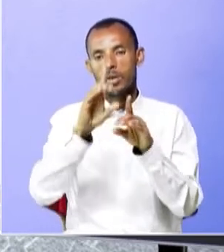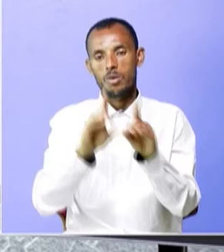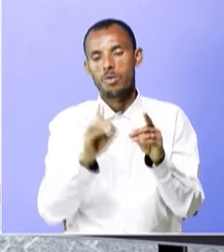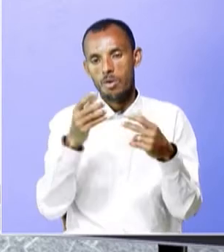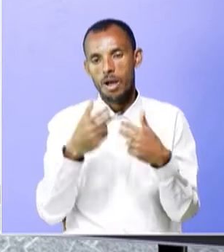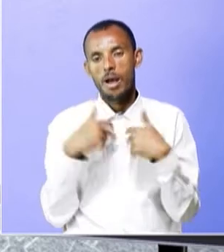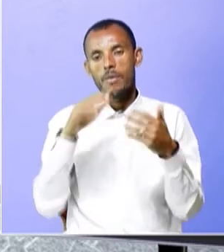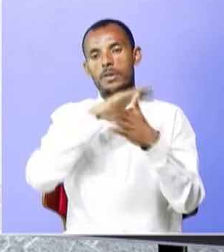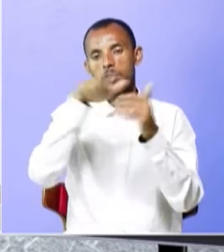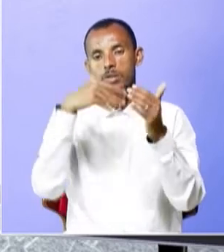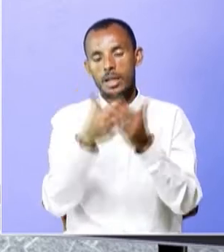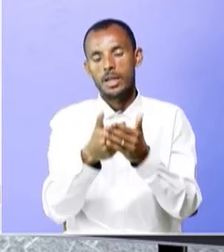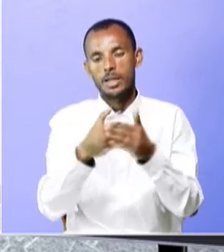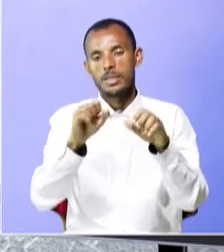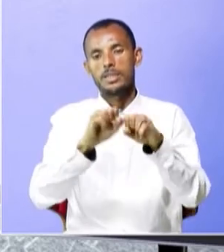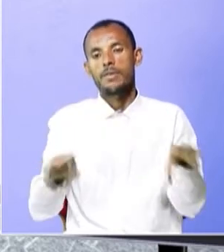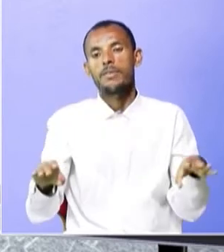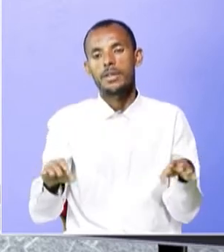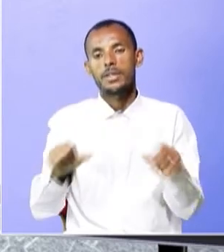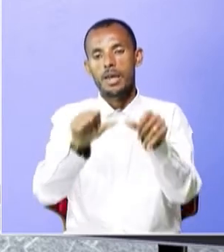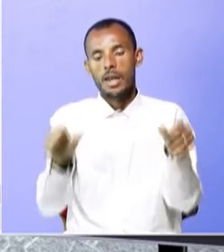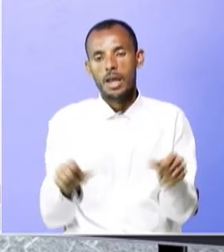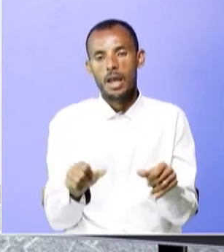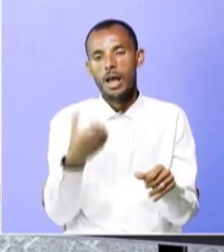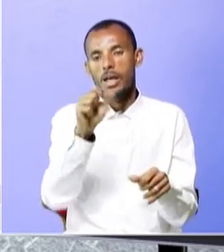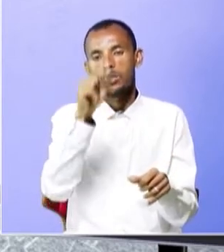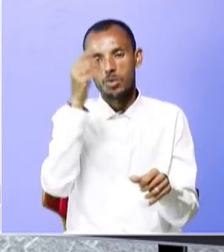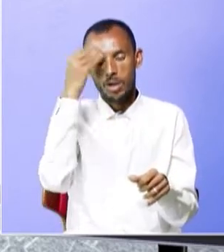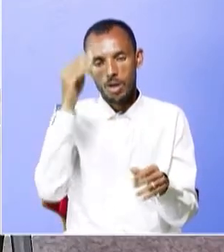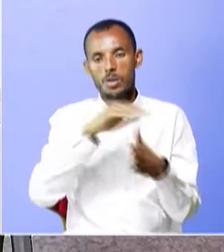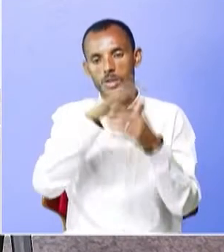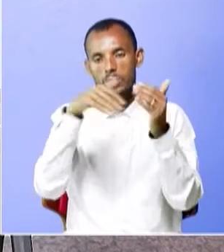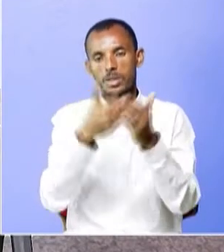total surface area. As you all know, the total surface area